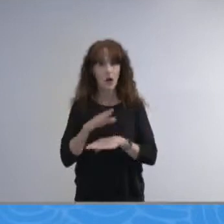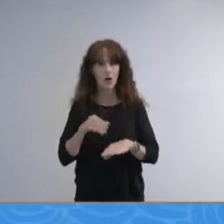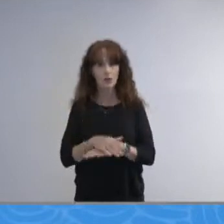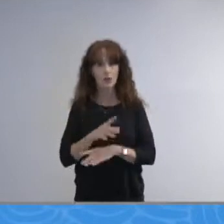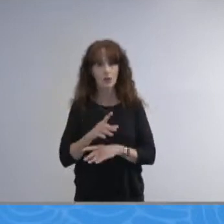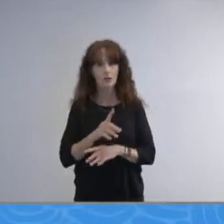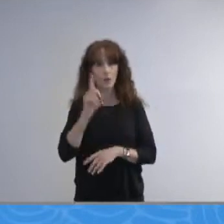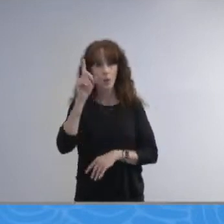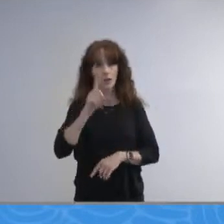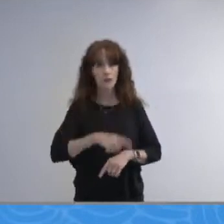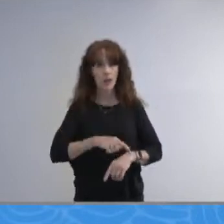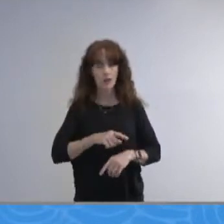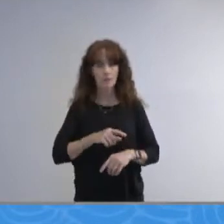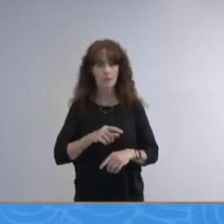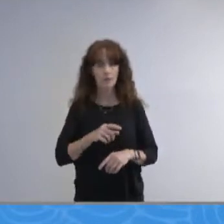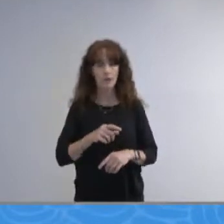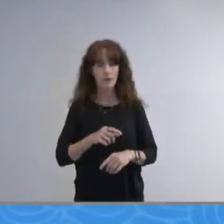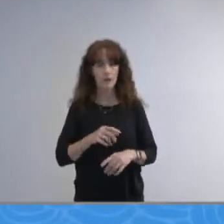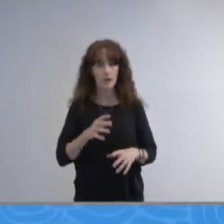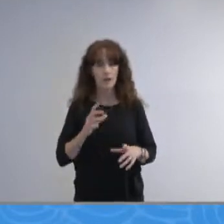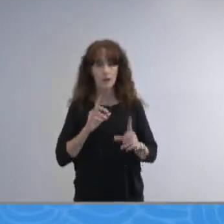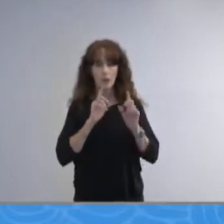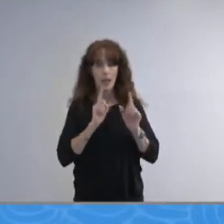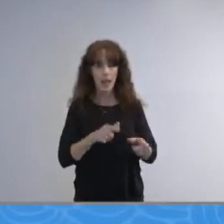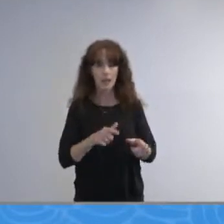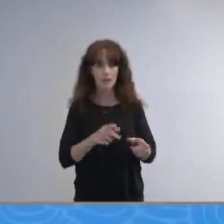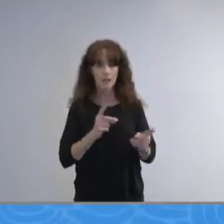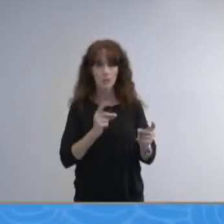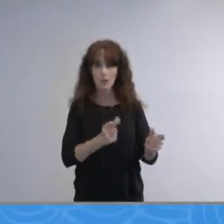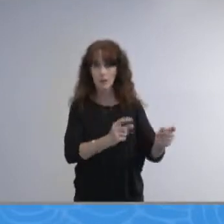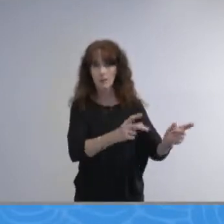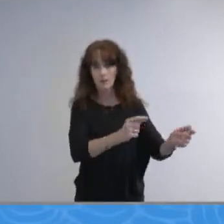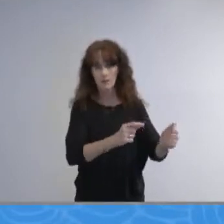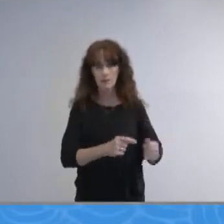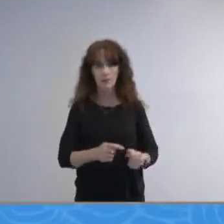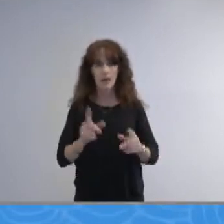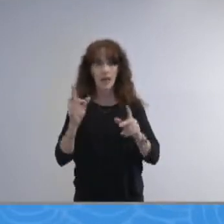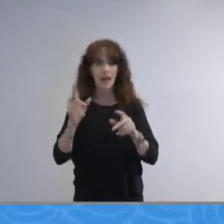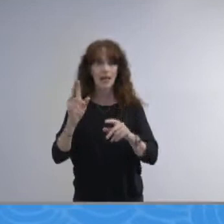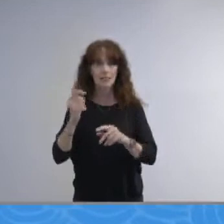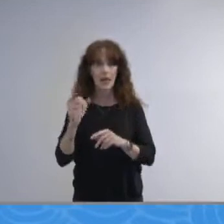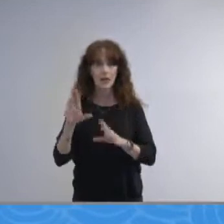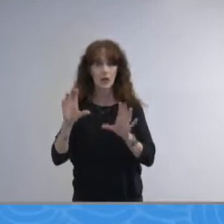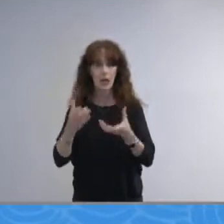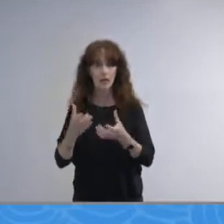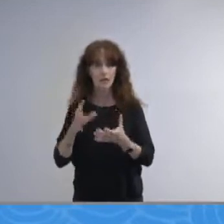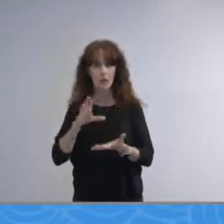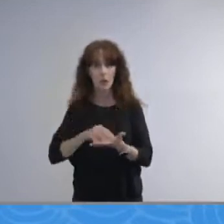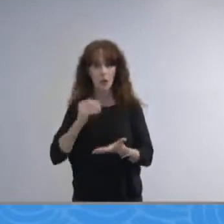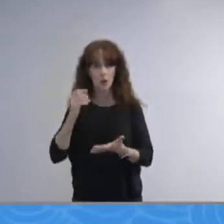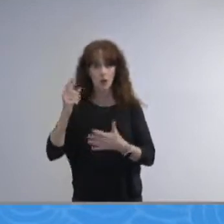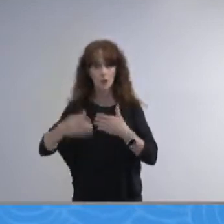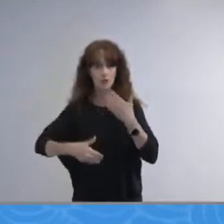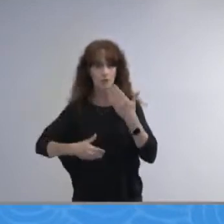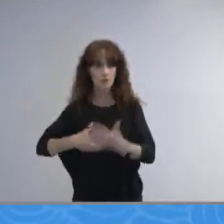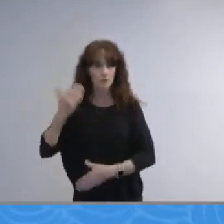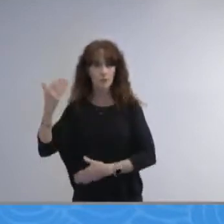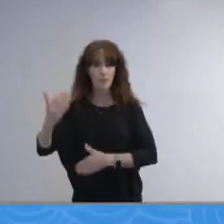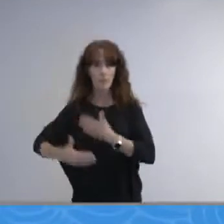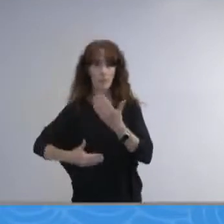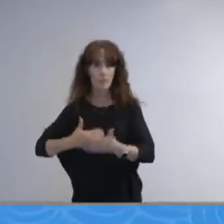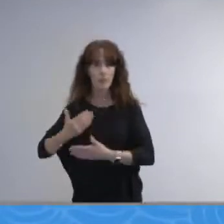is one time and you get answers pretty immediately. The Tiger classes you learn over the course